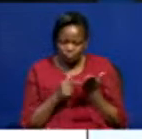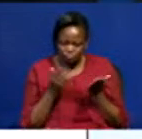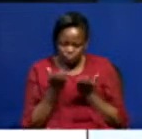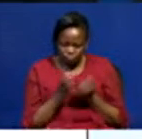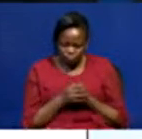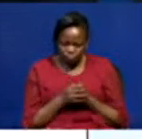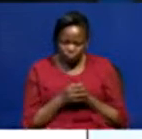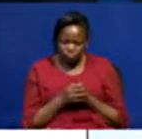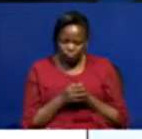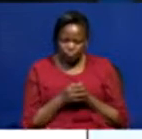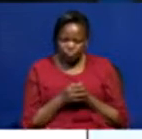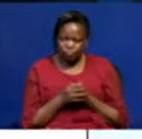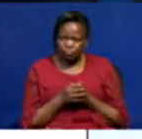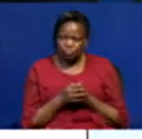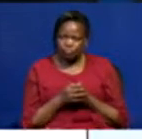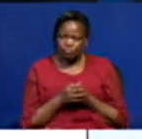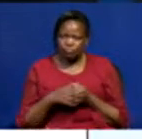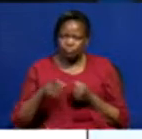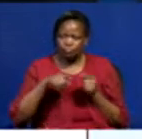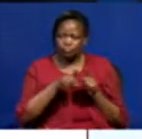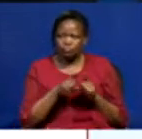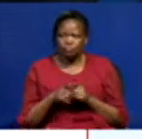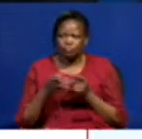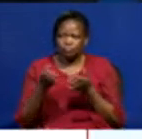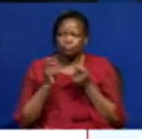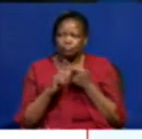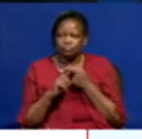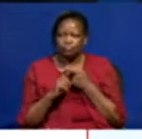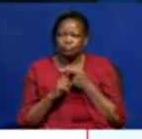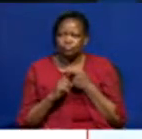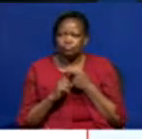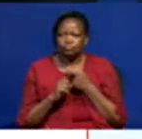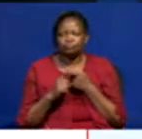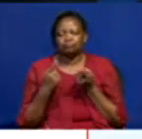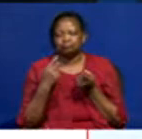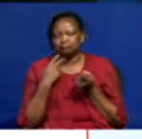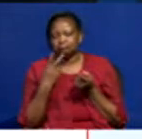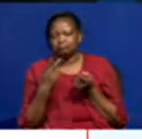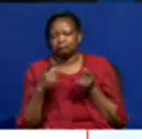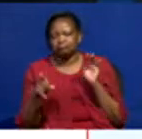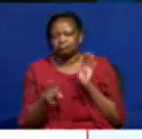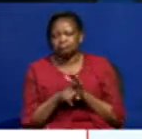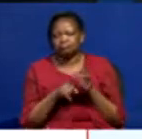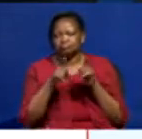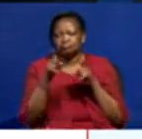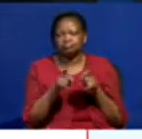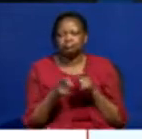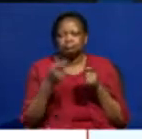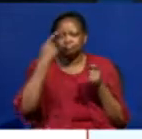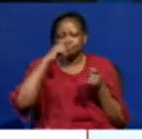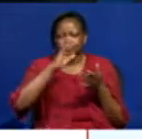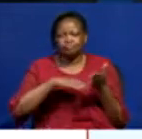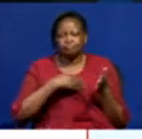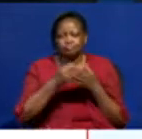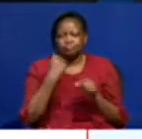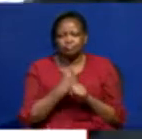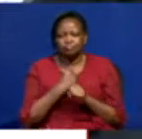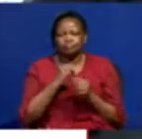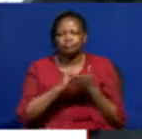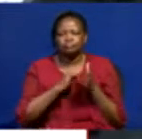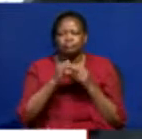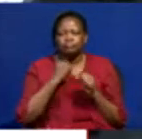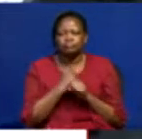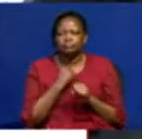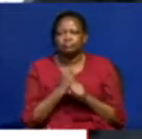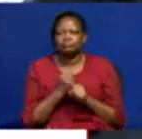entrepreneurship. We also need to look at the legal, regulatory and policy framework so that all that we are